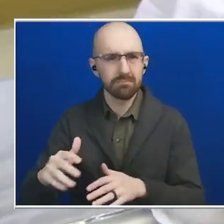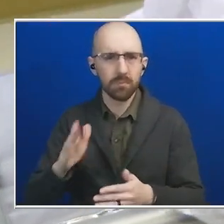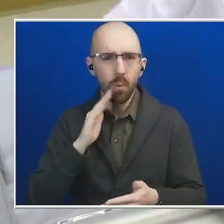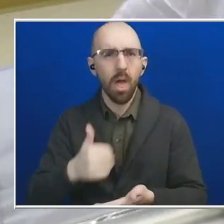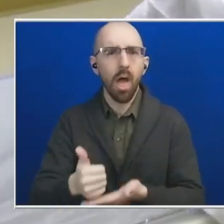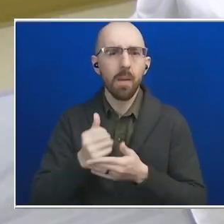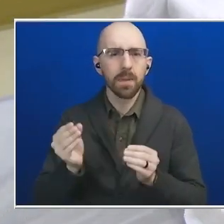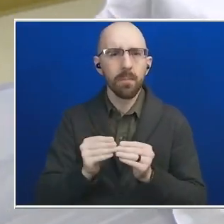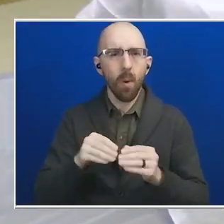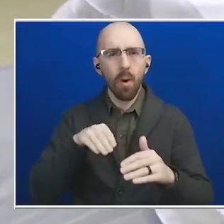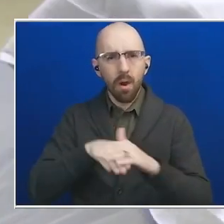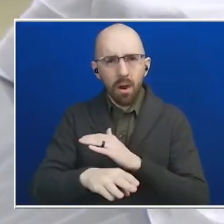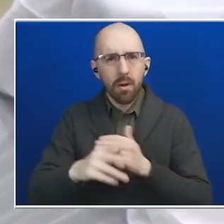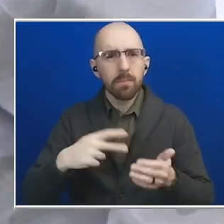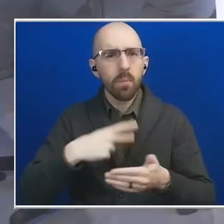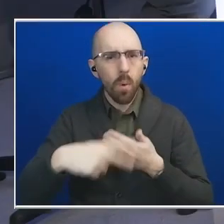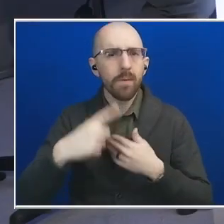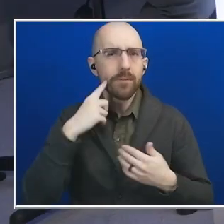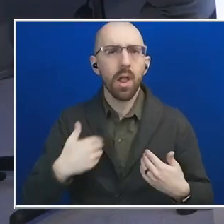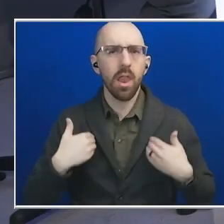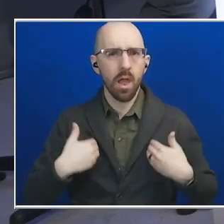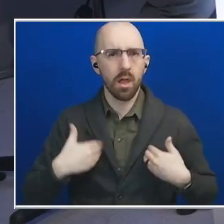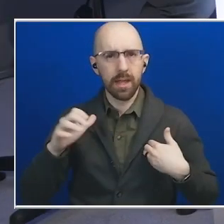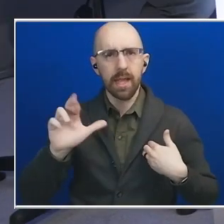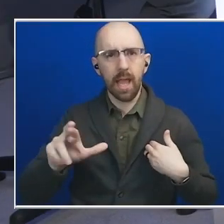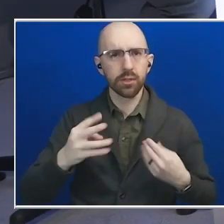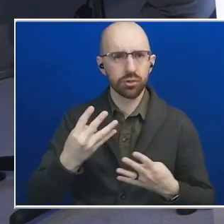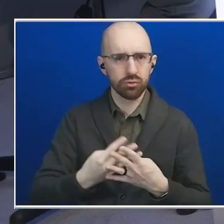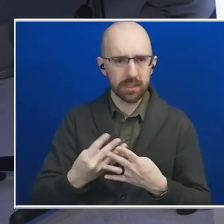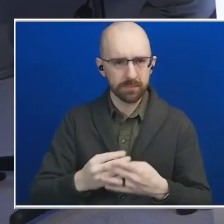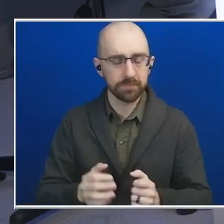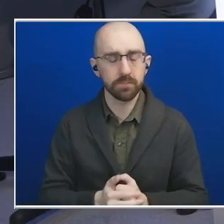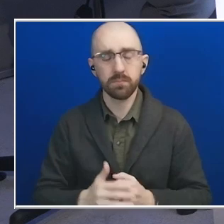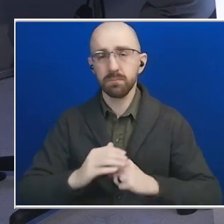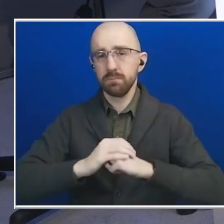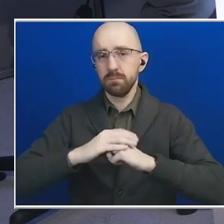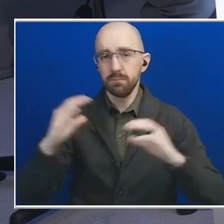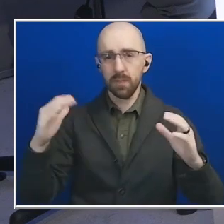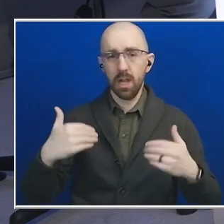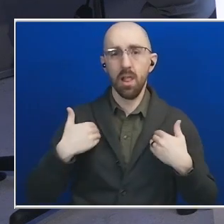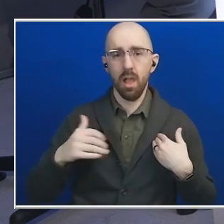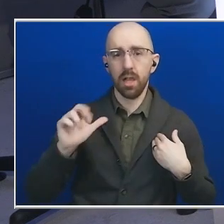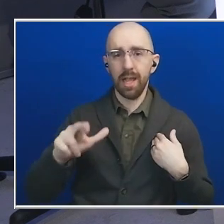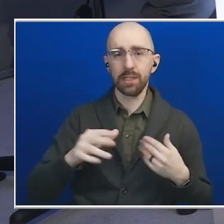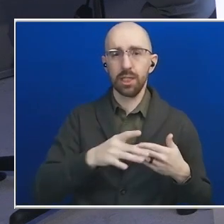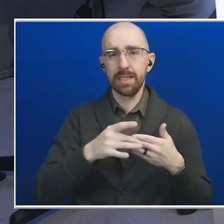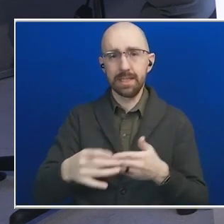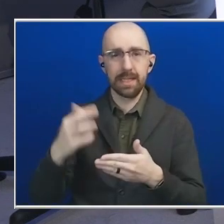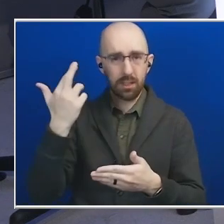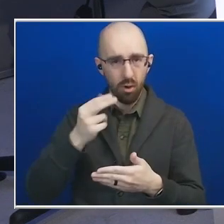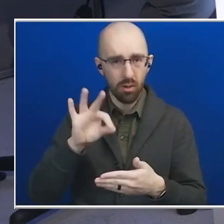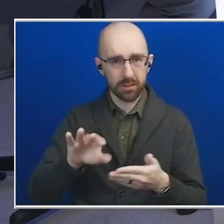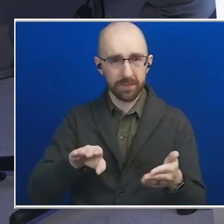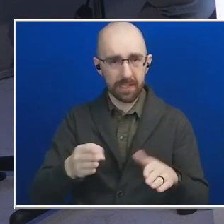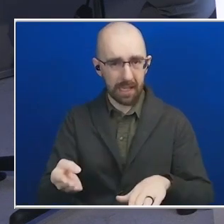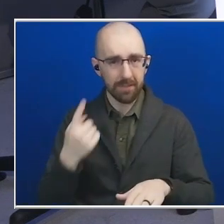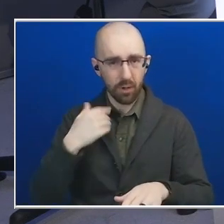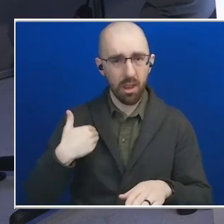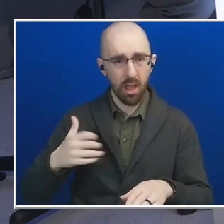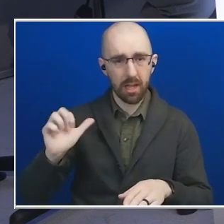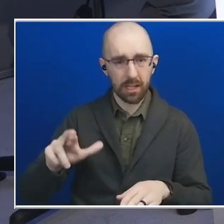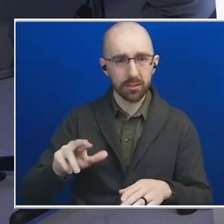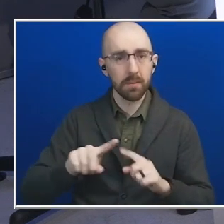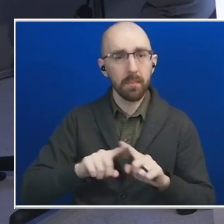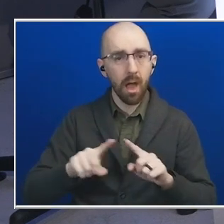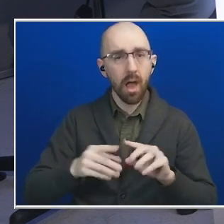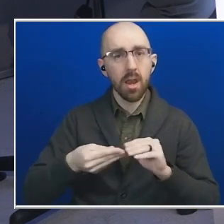cancer screening. So big picture, lung cancer remains the leading cause of cancer death, but the cases and deaths are trending down, largely due